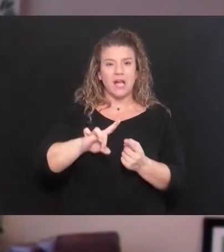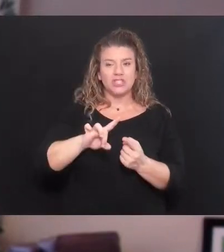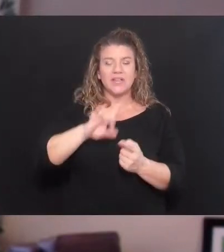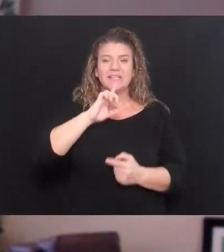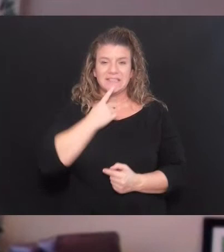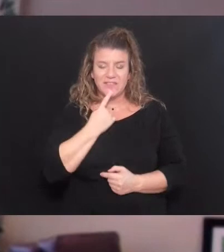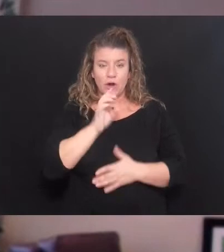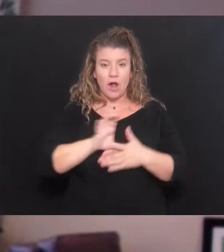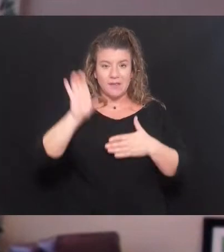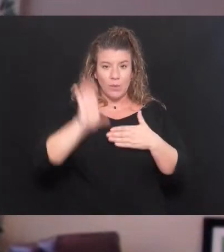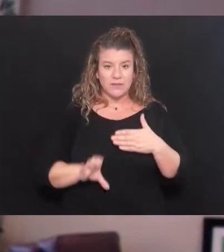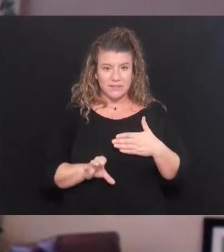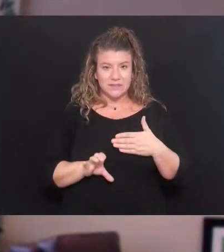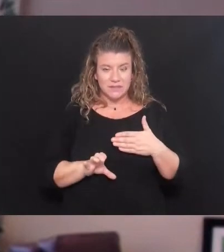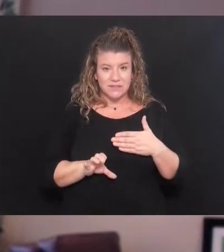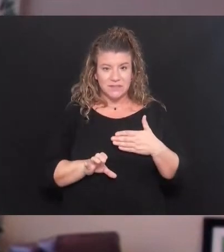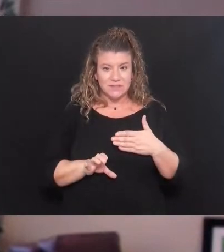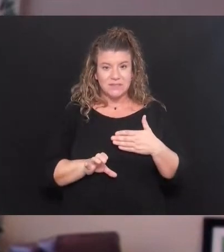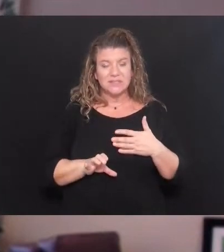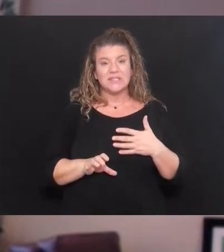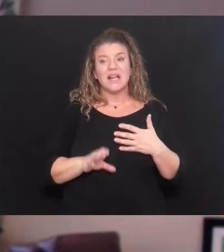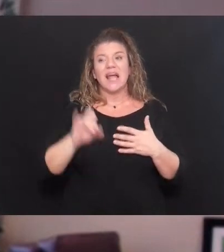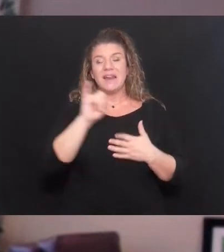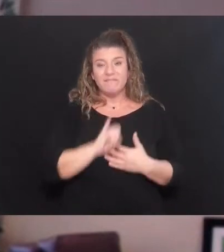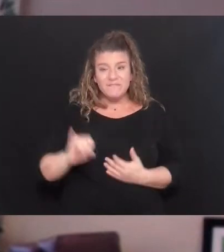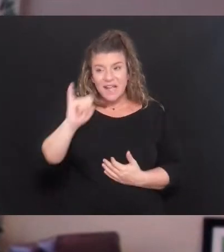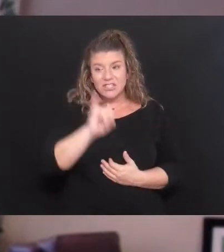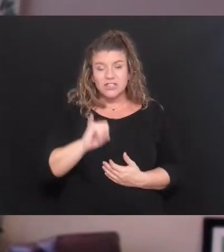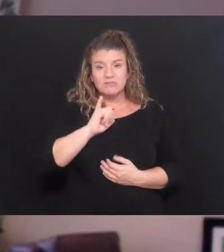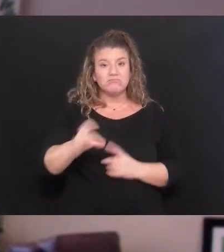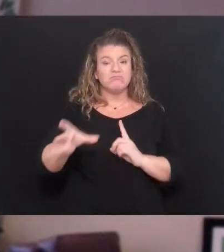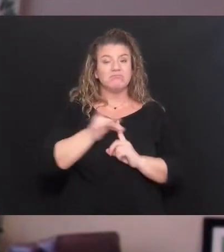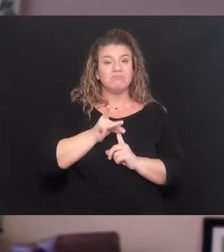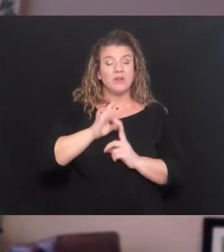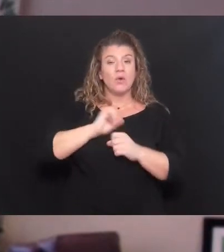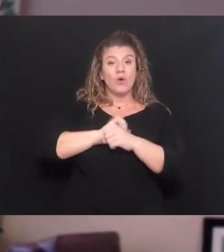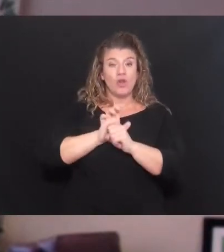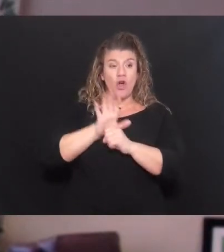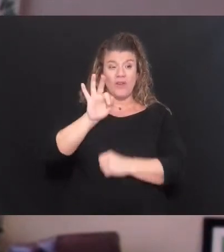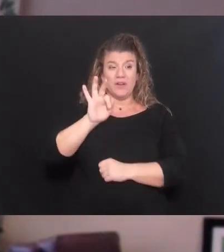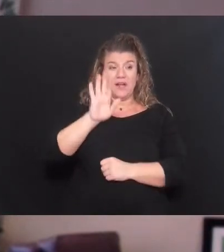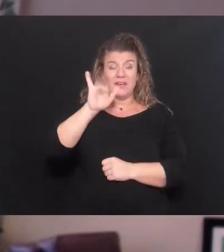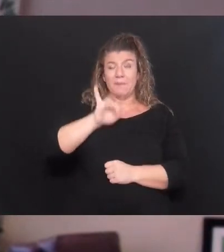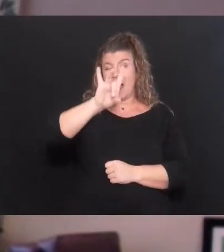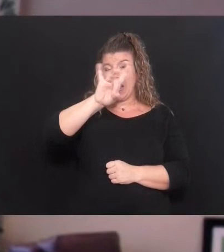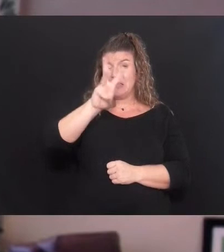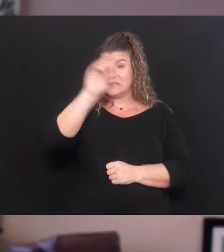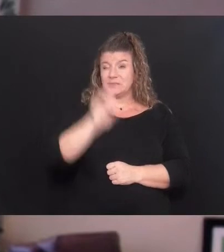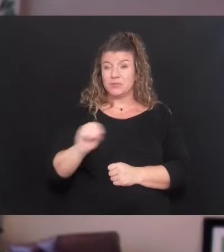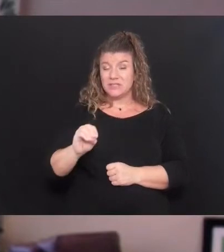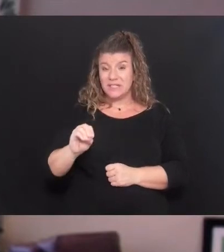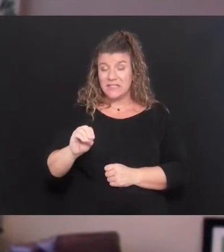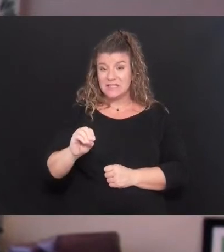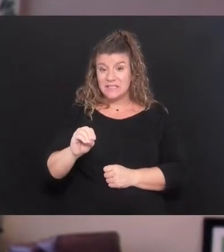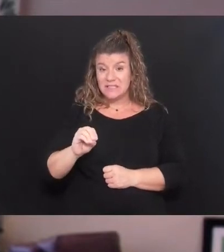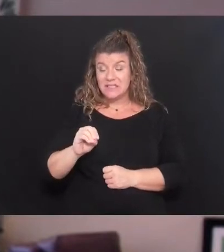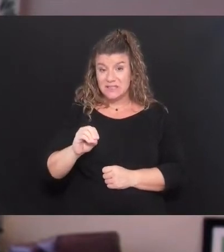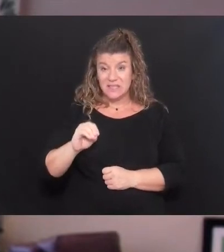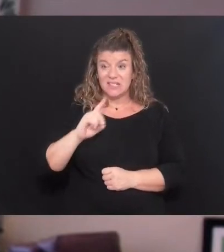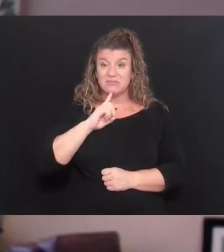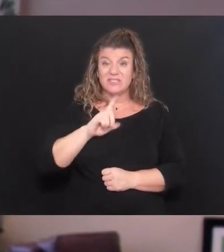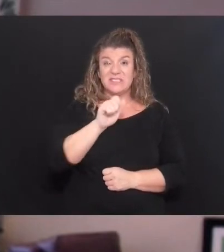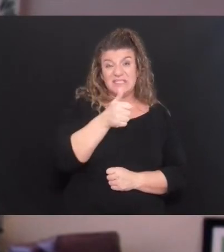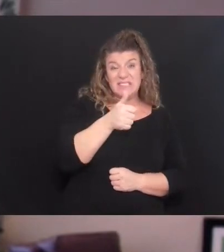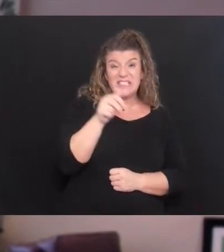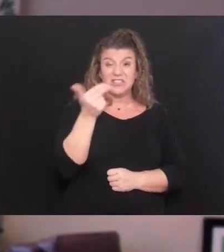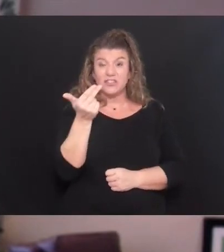severe consequences and infection with COVID-19 by 86% as soon as 10 to 13 days